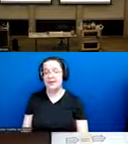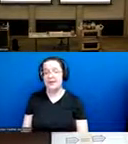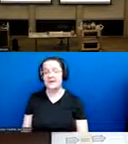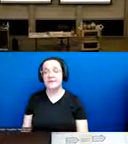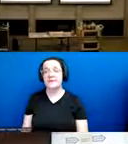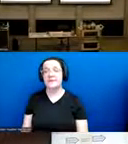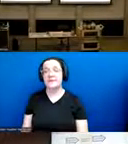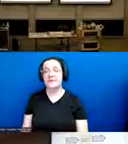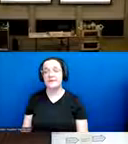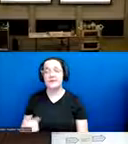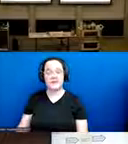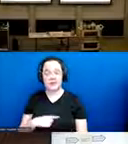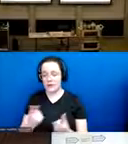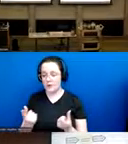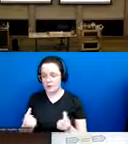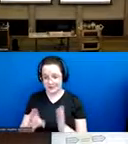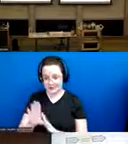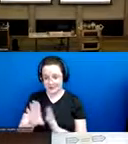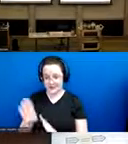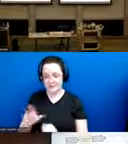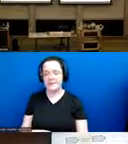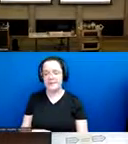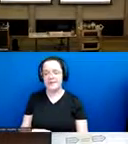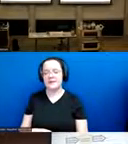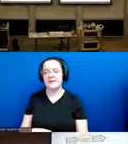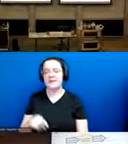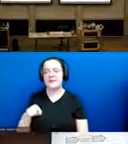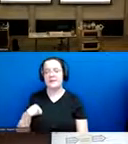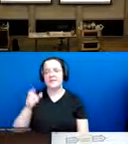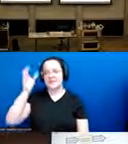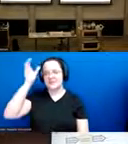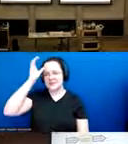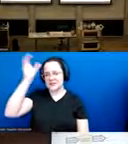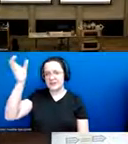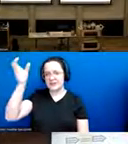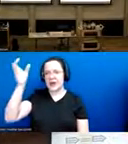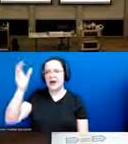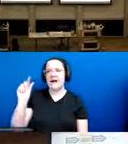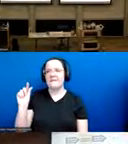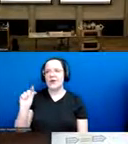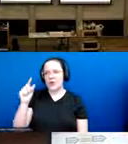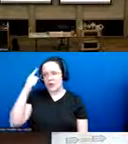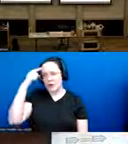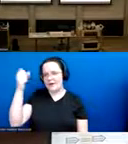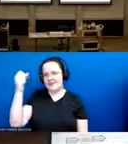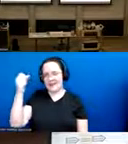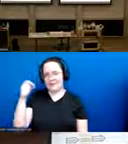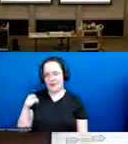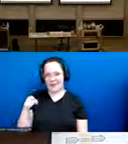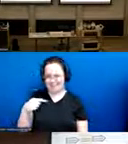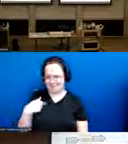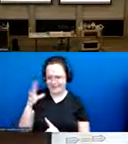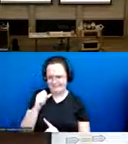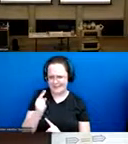here was this concept of qubit quantum memories, right? Memories that are able to